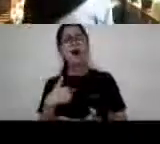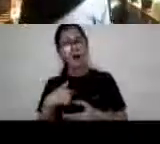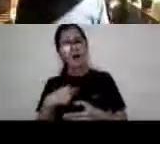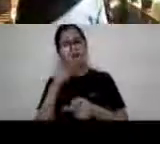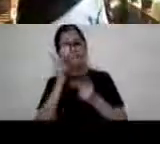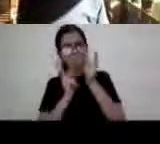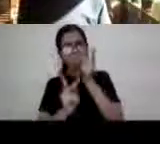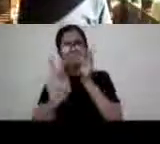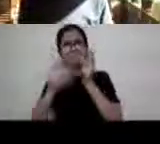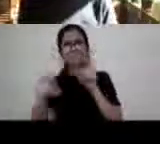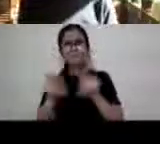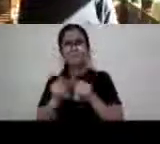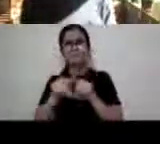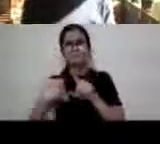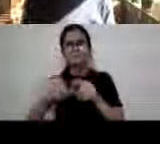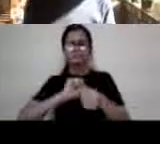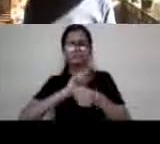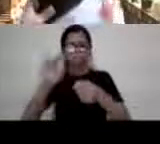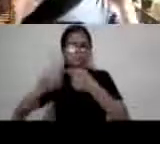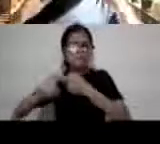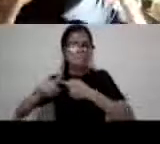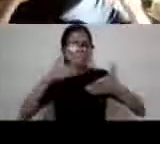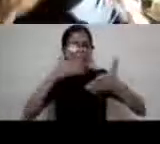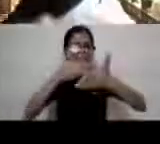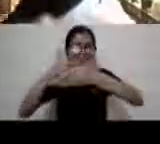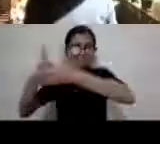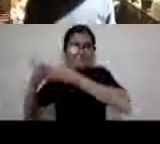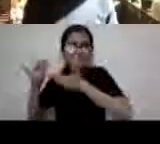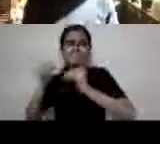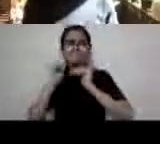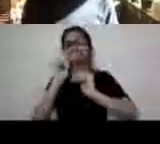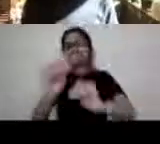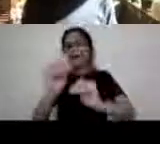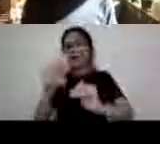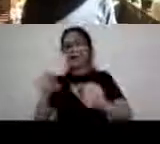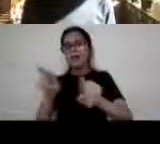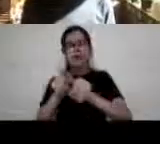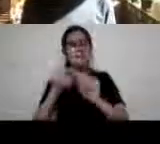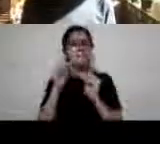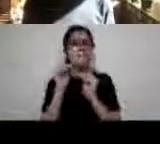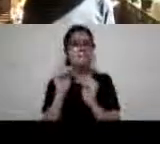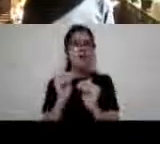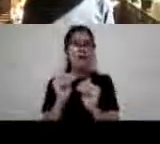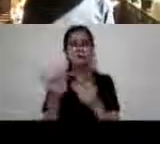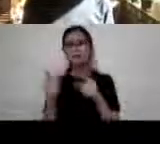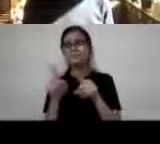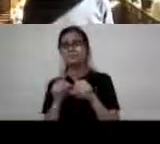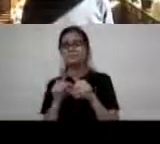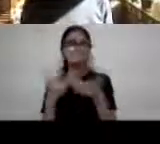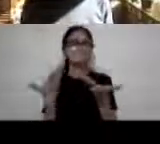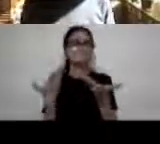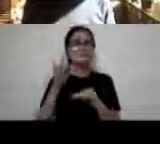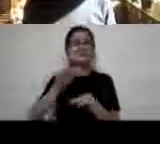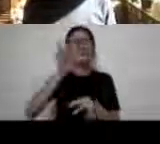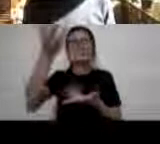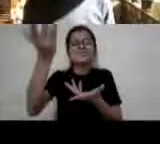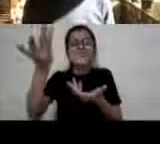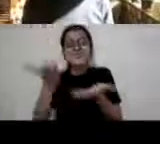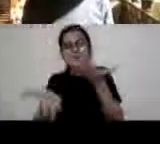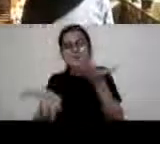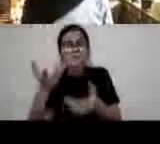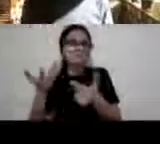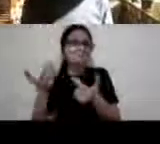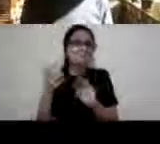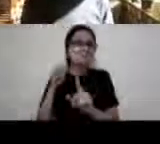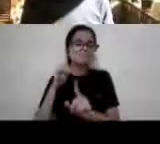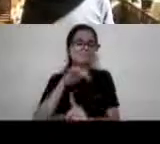you know, the corona restrictions will be like a little bit lowered down in the future. And then we can meet